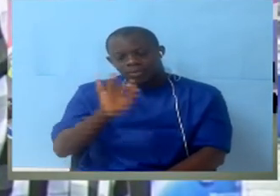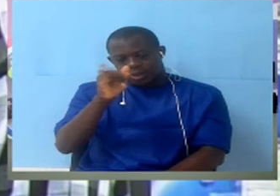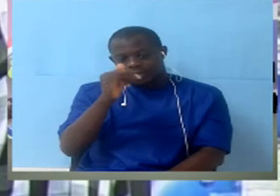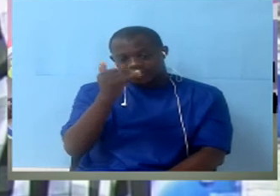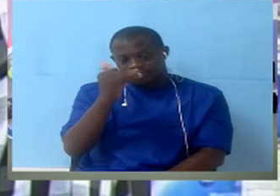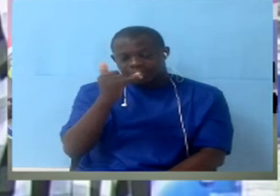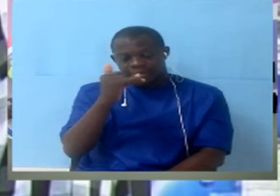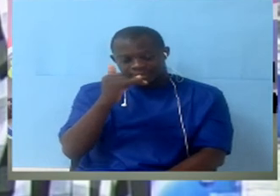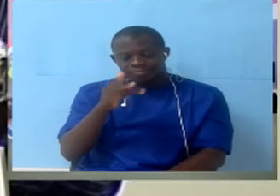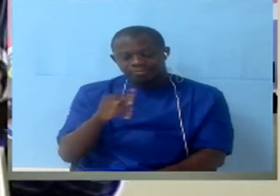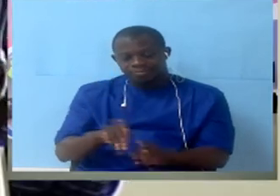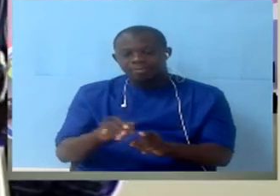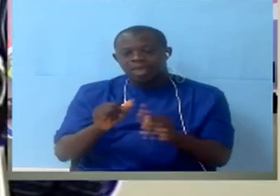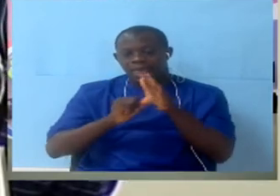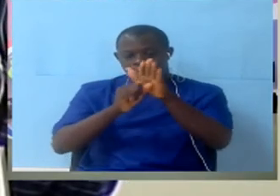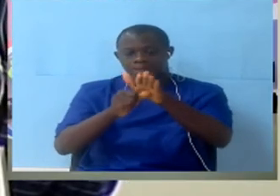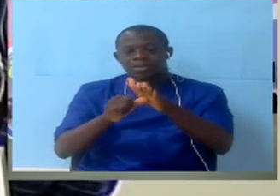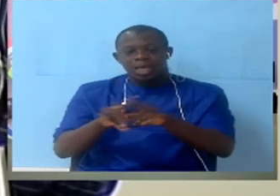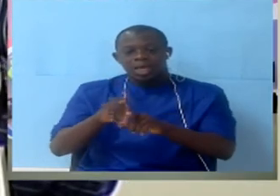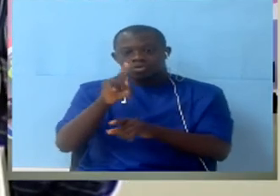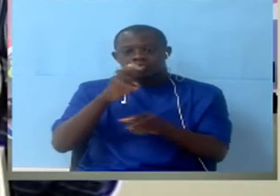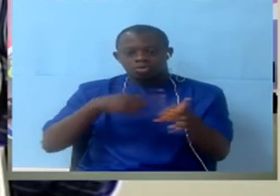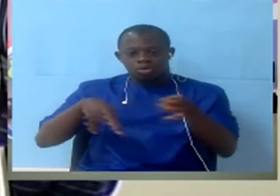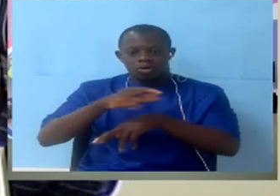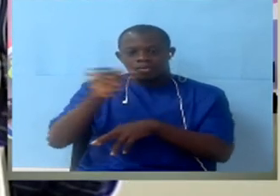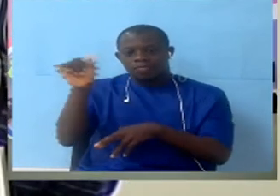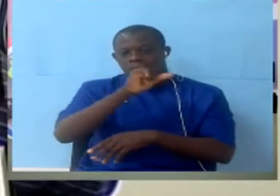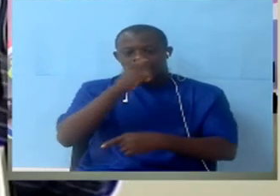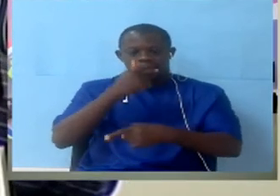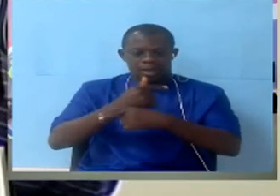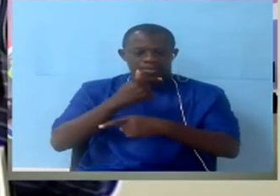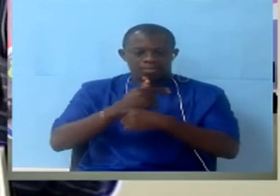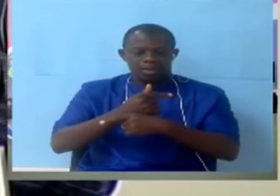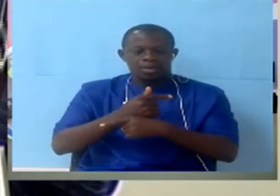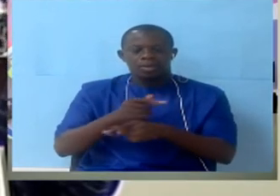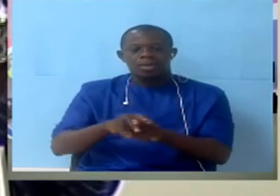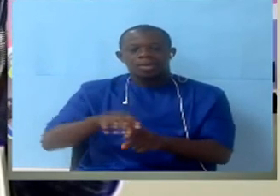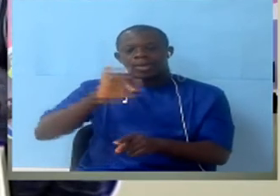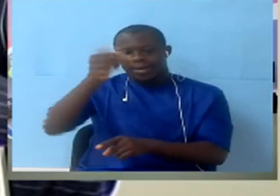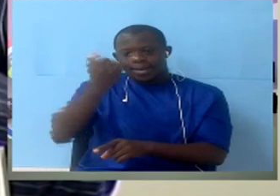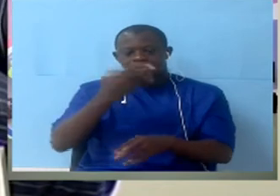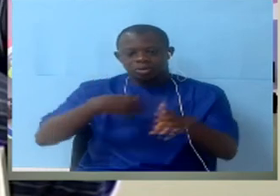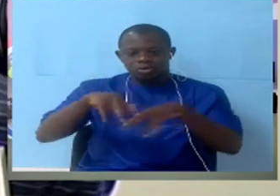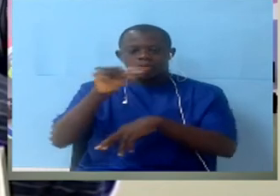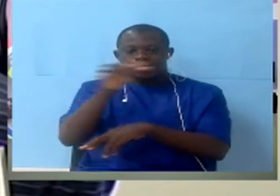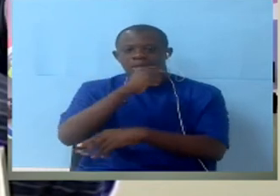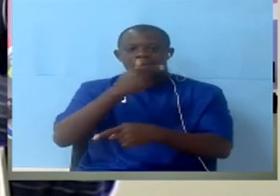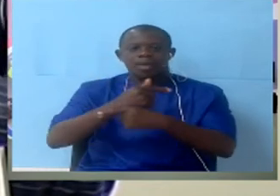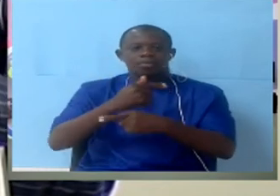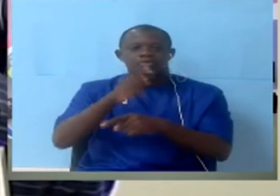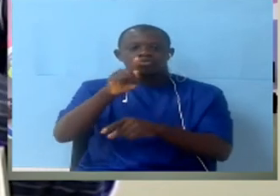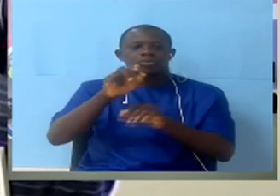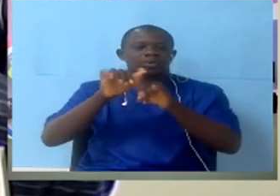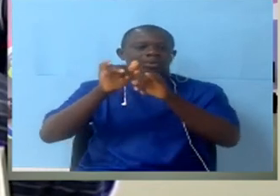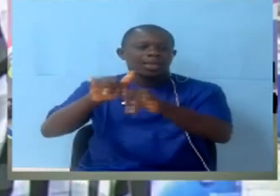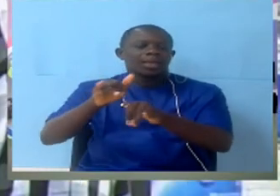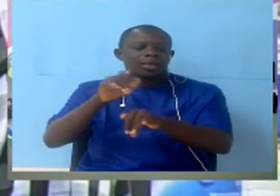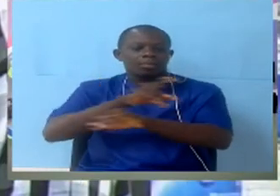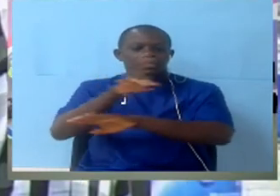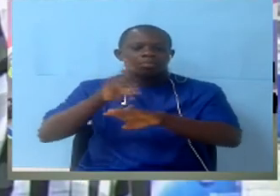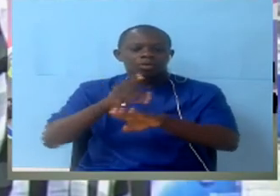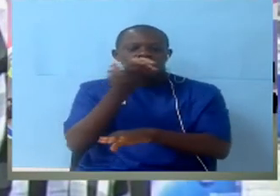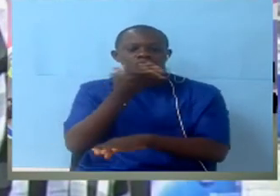Yes, at the embassy, yes. And you returned to Gambia? Murunda na Gambia Bangkok. Ha, murana ha. Where did you go to settle? Itara min dole ka